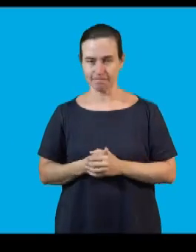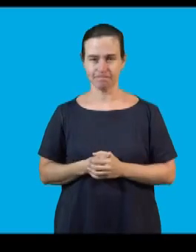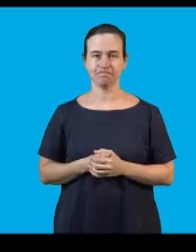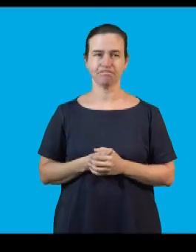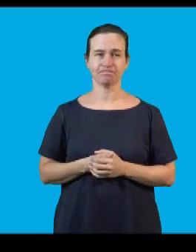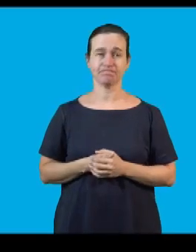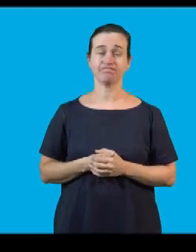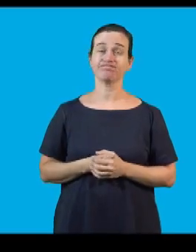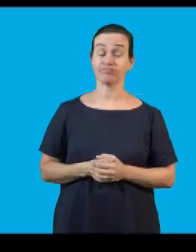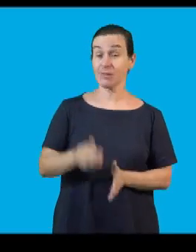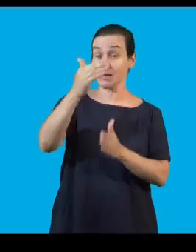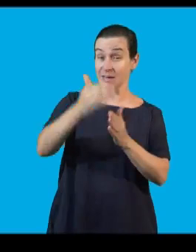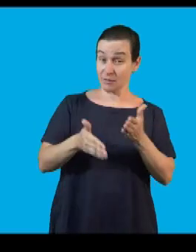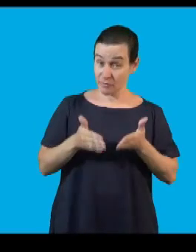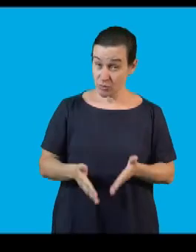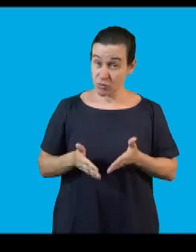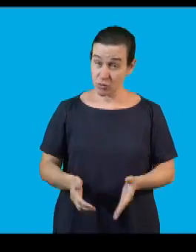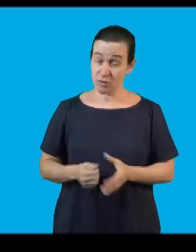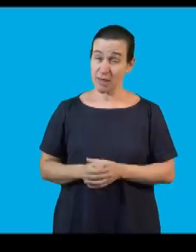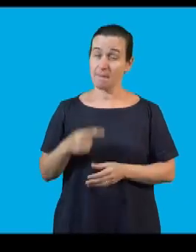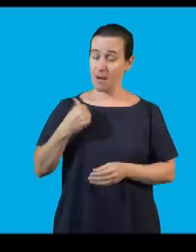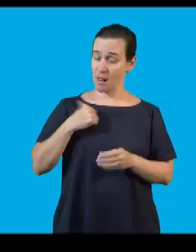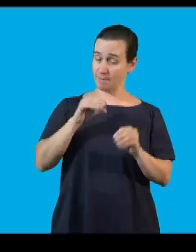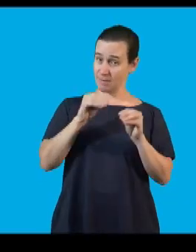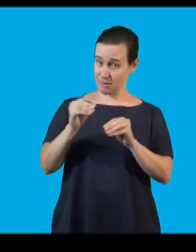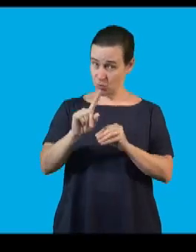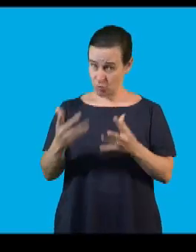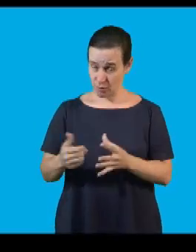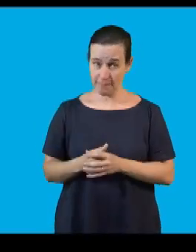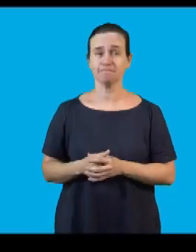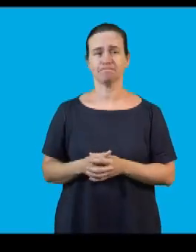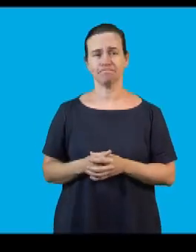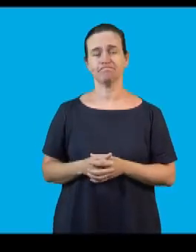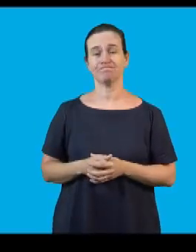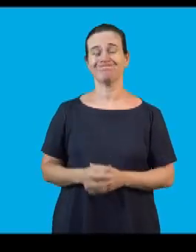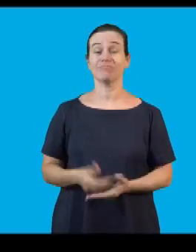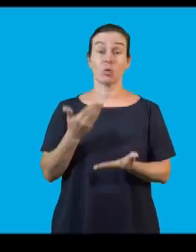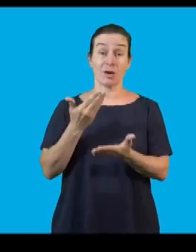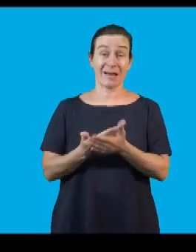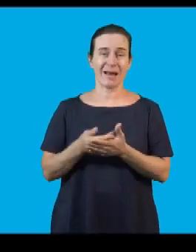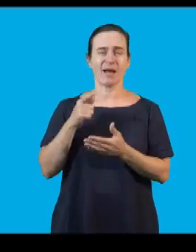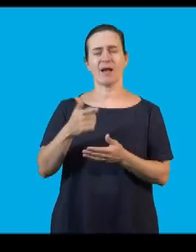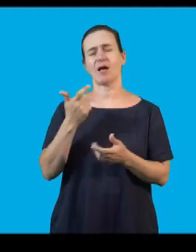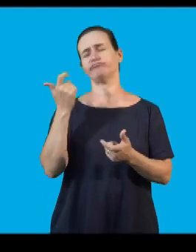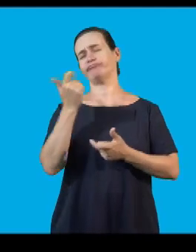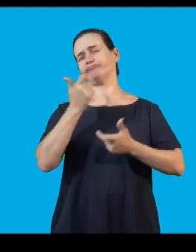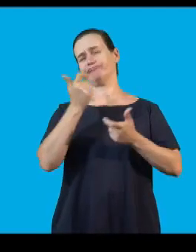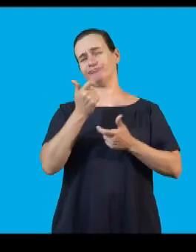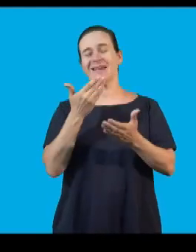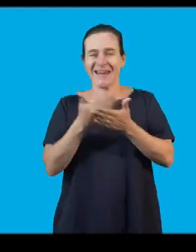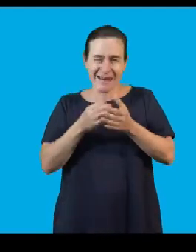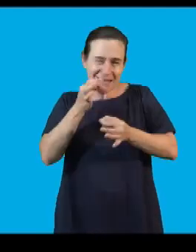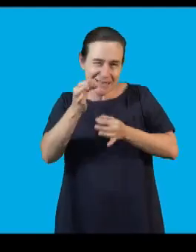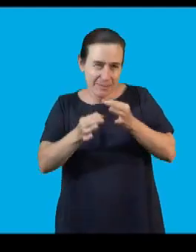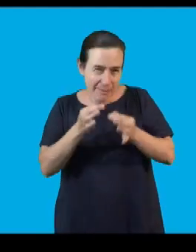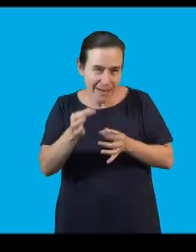down, all right. So by the end of the lesson, what will I be able to do? You'll be able to explain